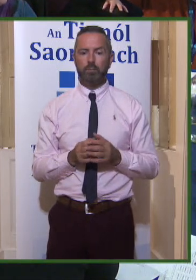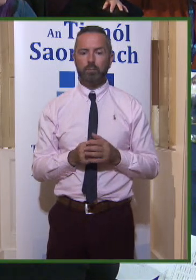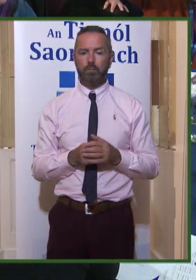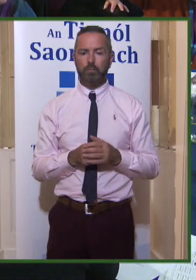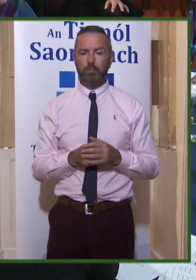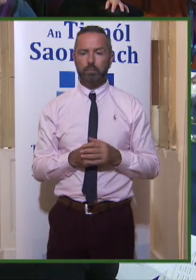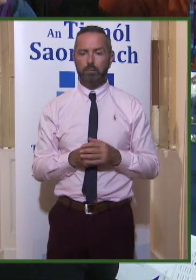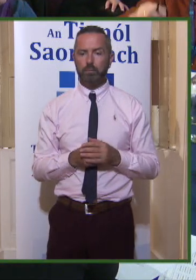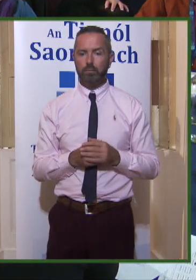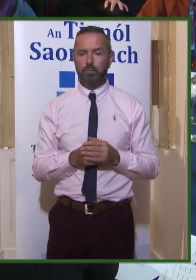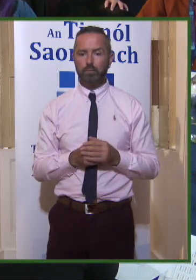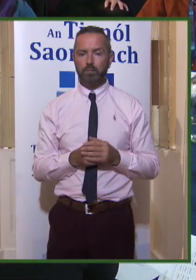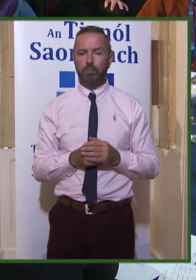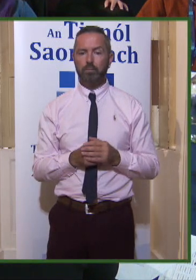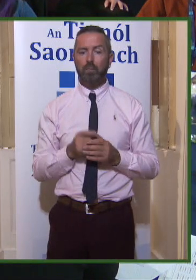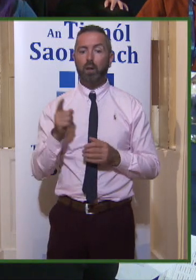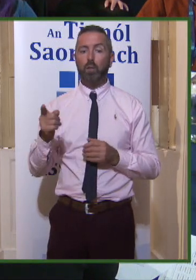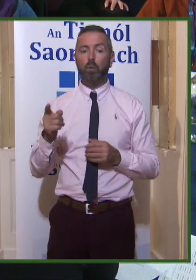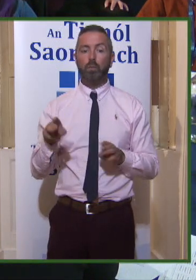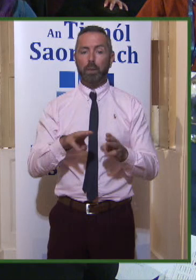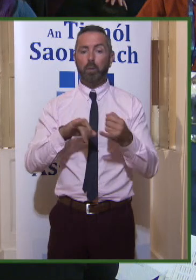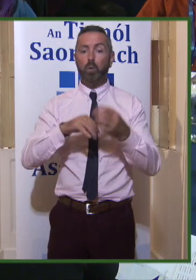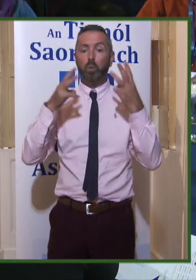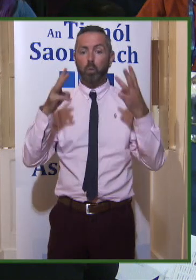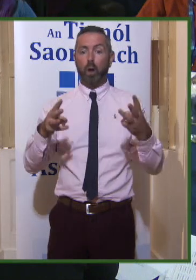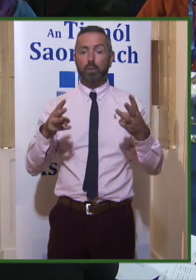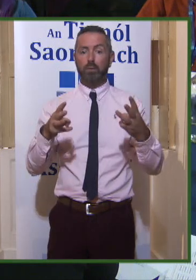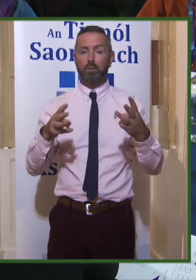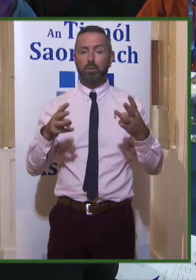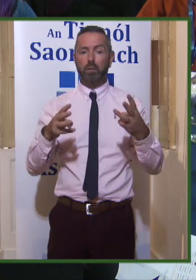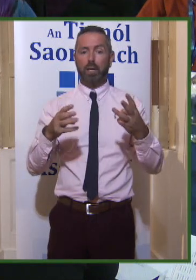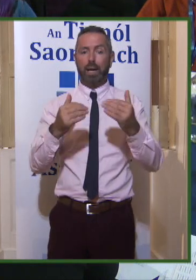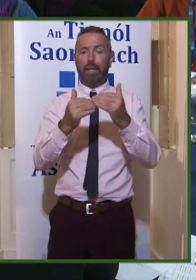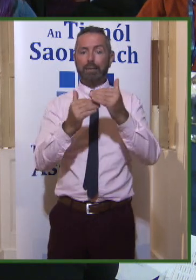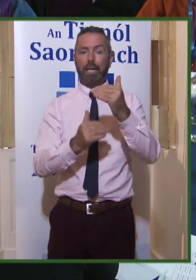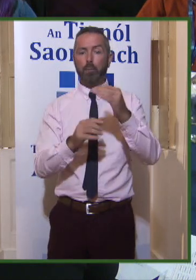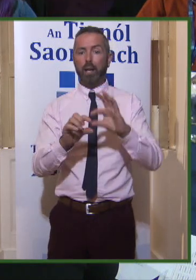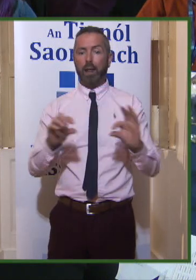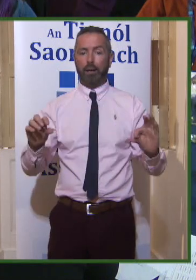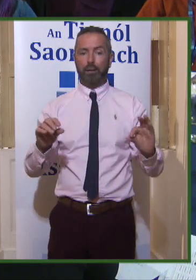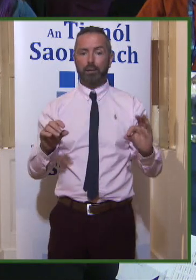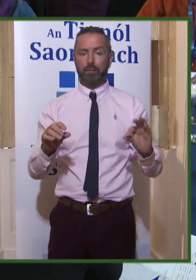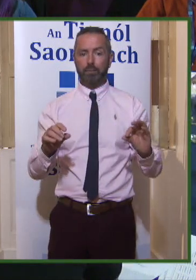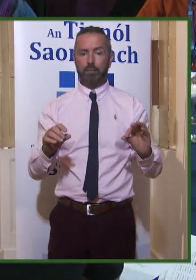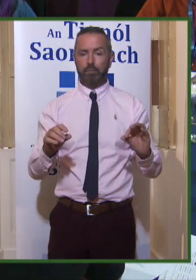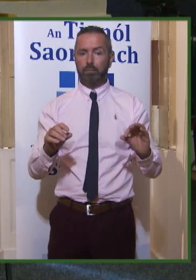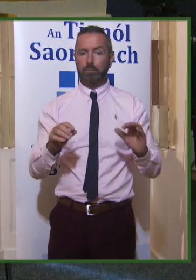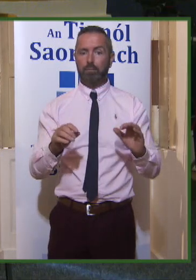So again, we're voting those 4 to split housing and homeless into 2 separate rows.